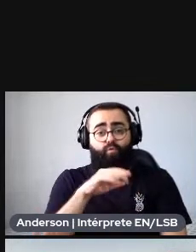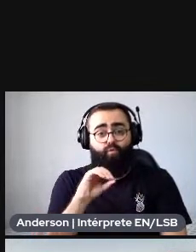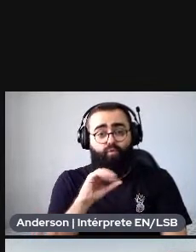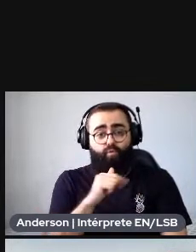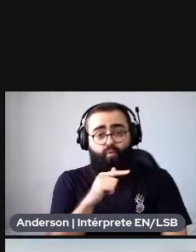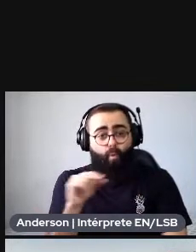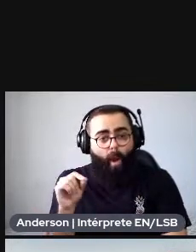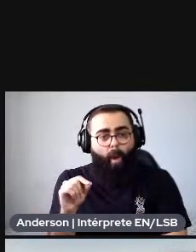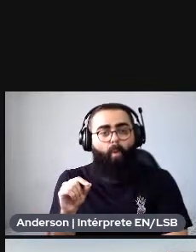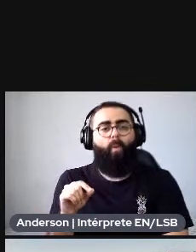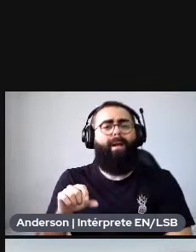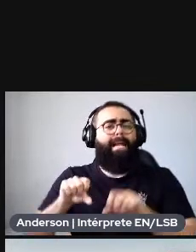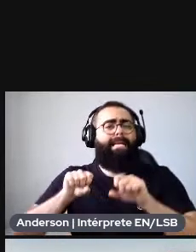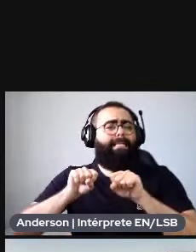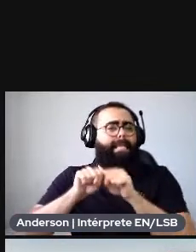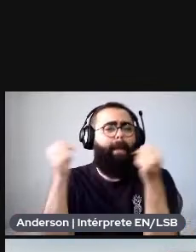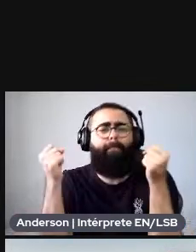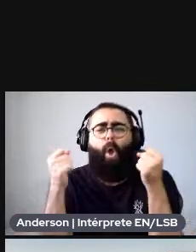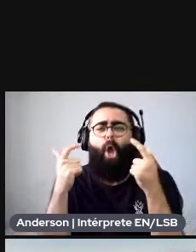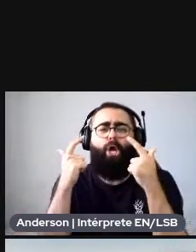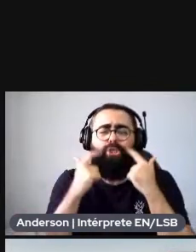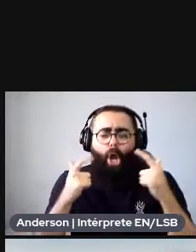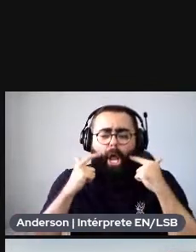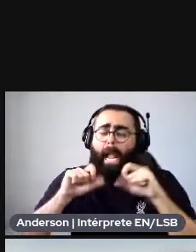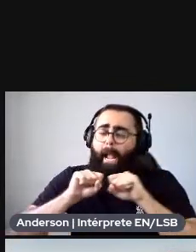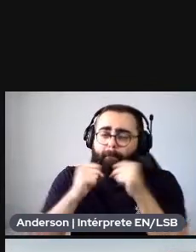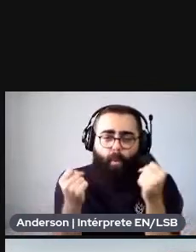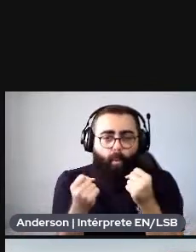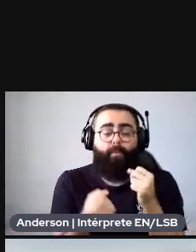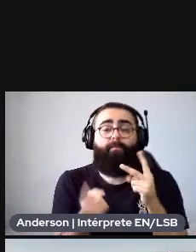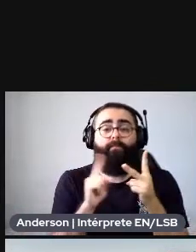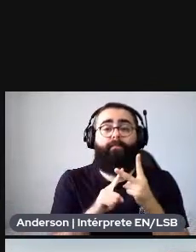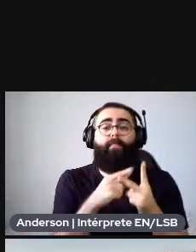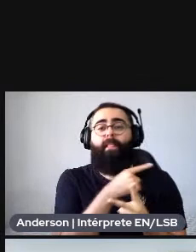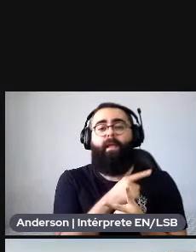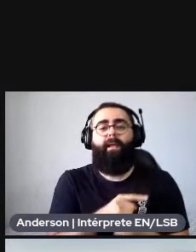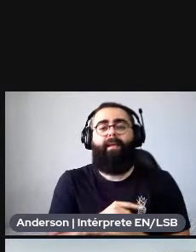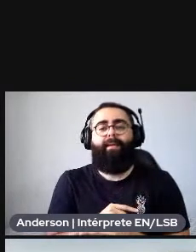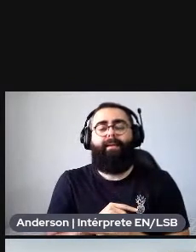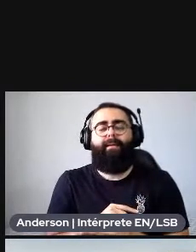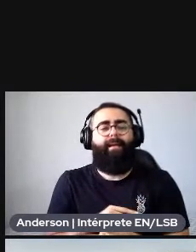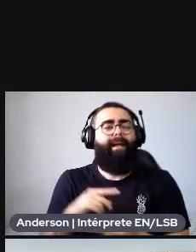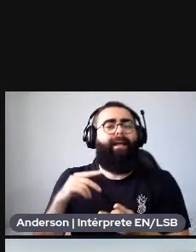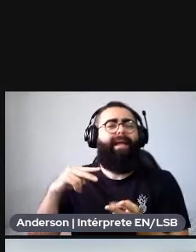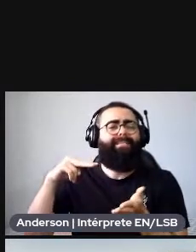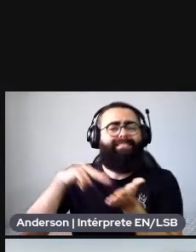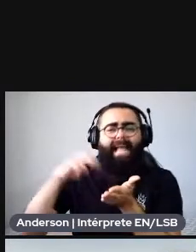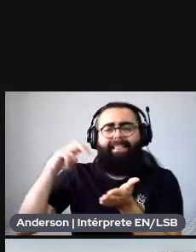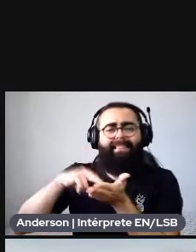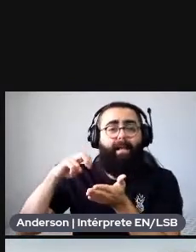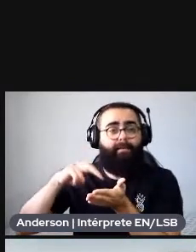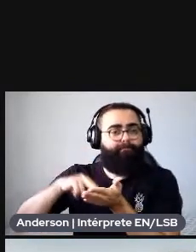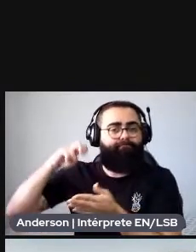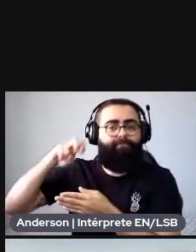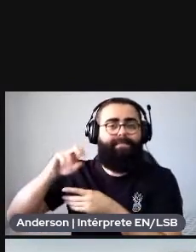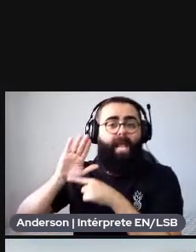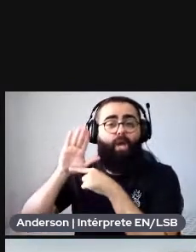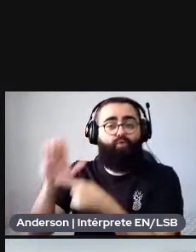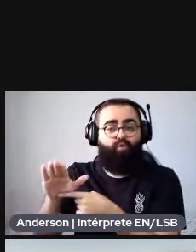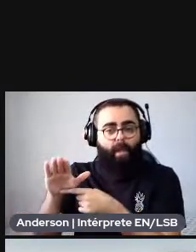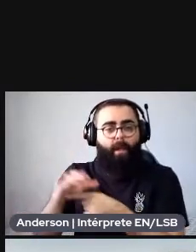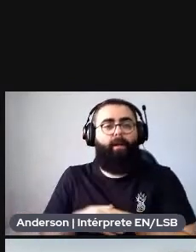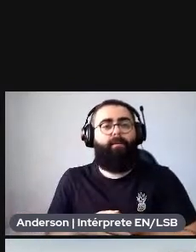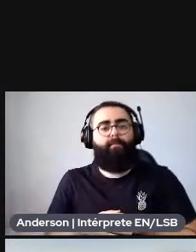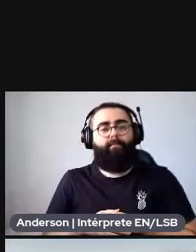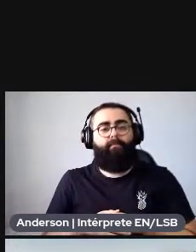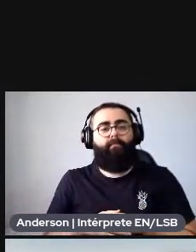it means John starts to cry. Or here, Juan salta a ayudar, John jumps to help, he